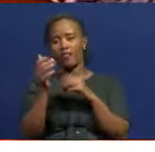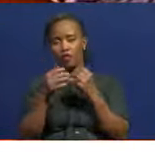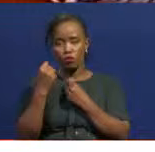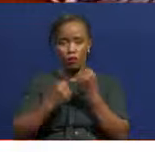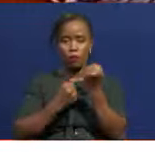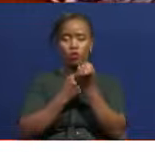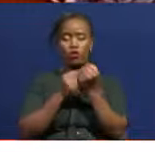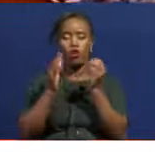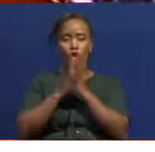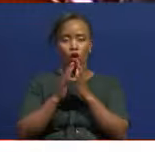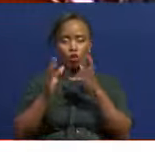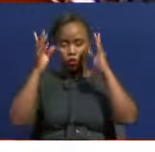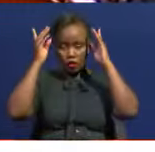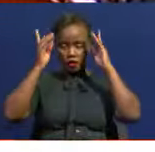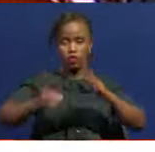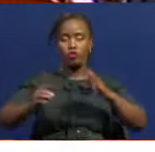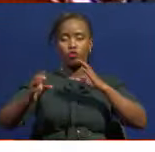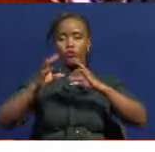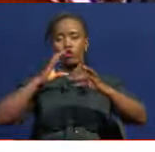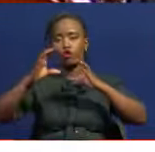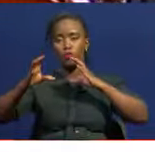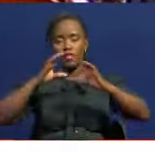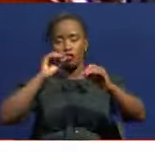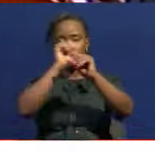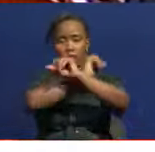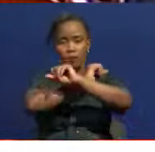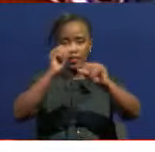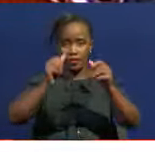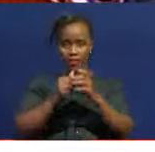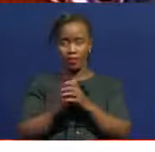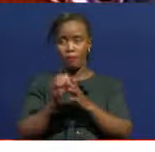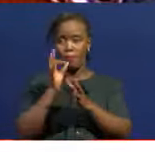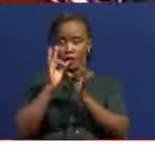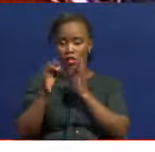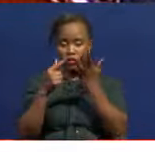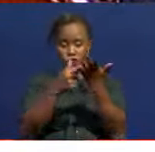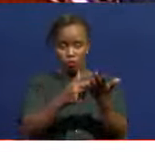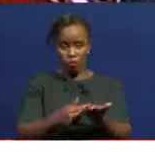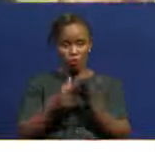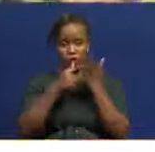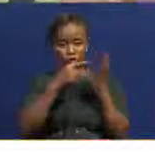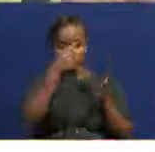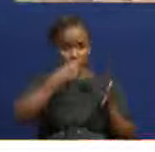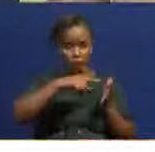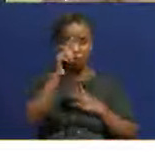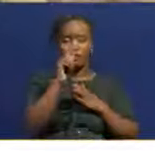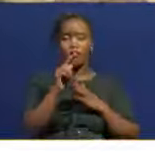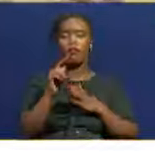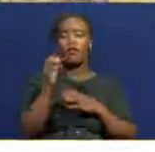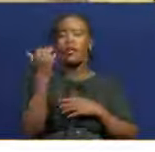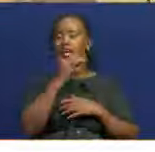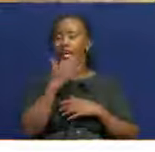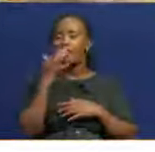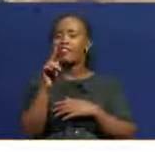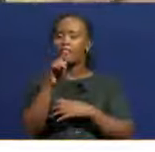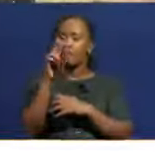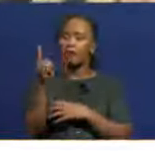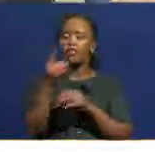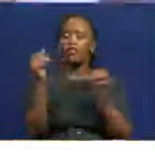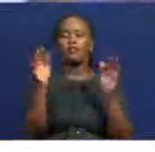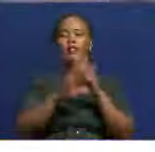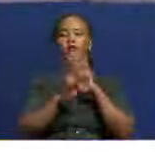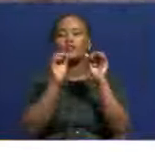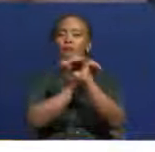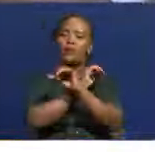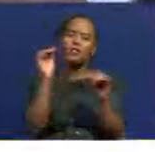House decision communicated to the President. If the motion sees the light of the day, he will become the first Deputy President to be